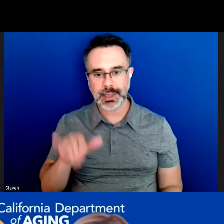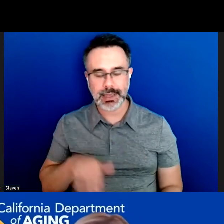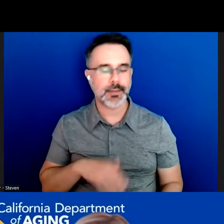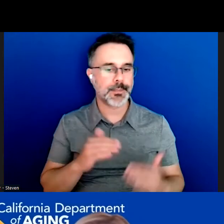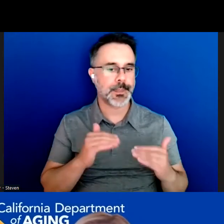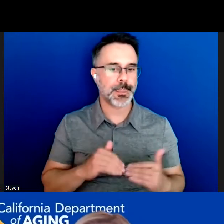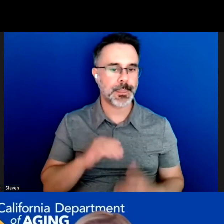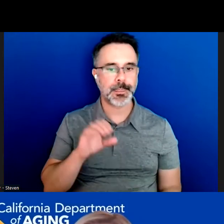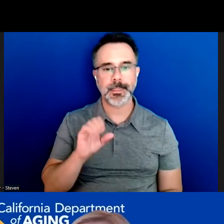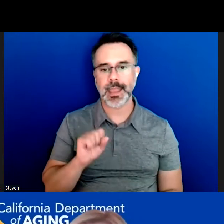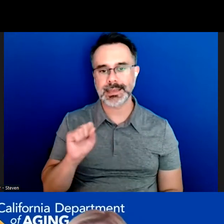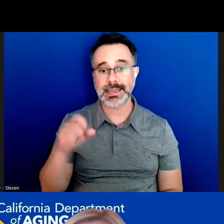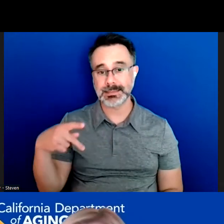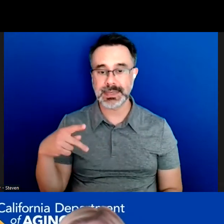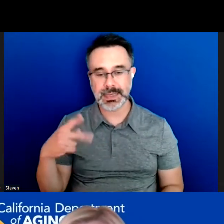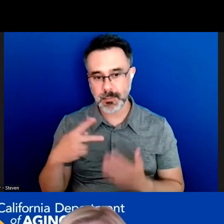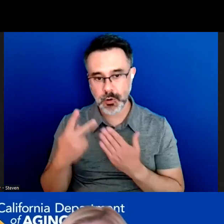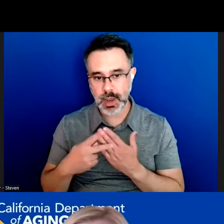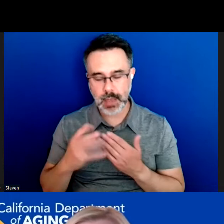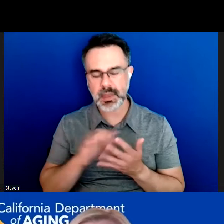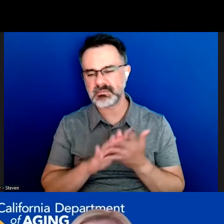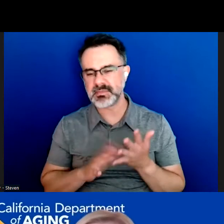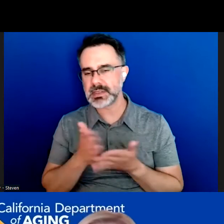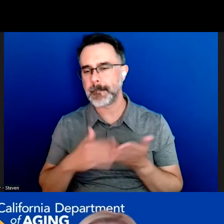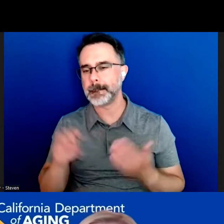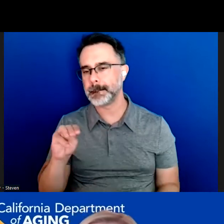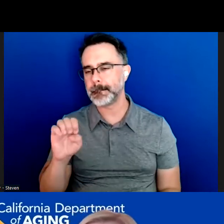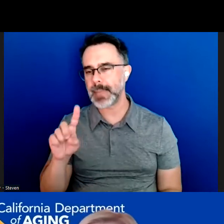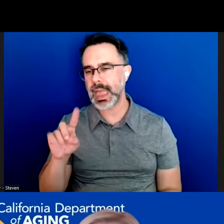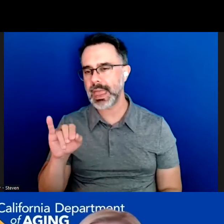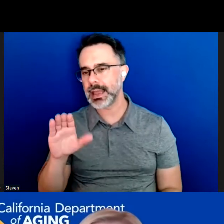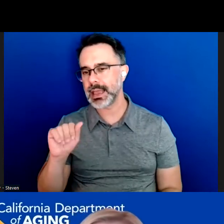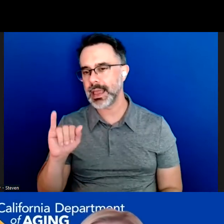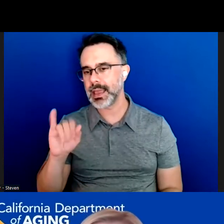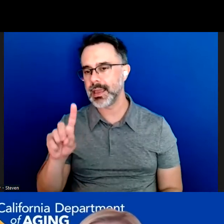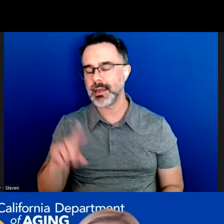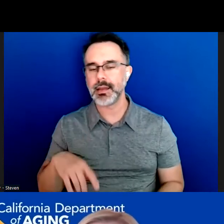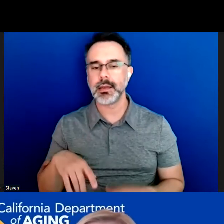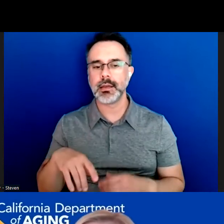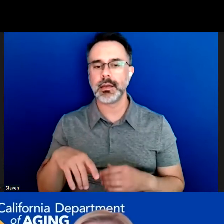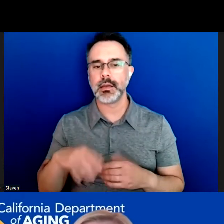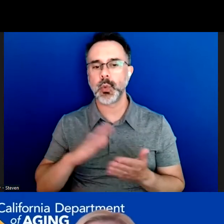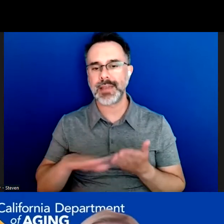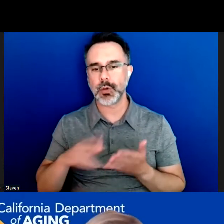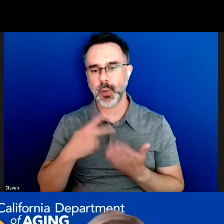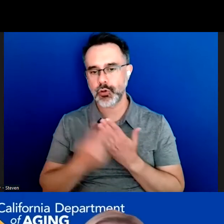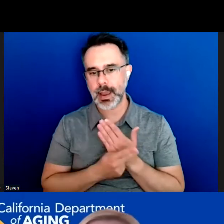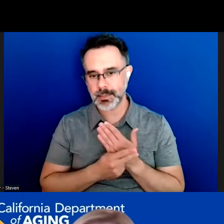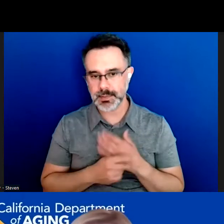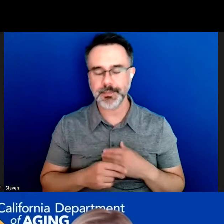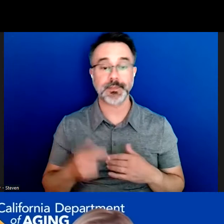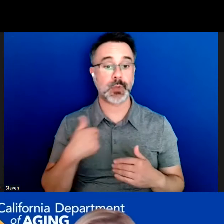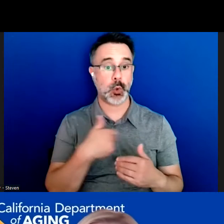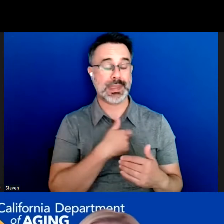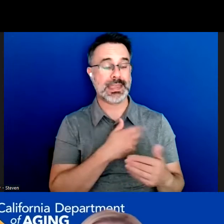the Medi-Cal assisted, some of the Medicaid waiver programs like the assisted living waiver. And we join